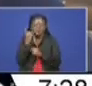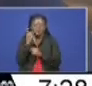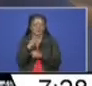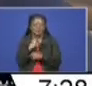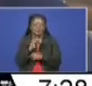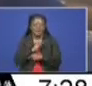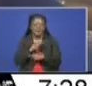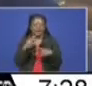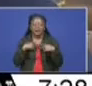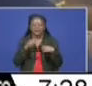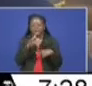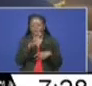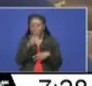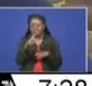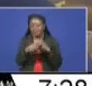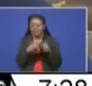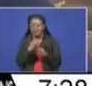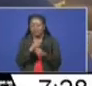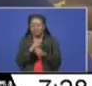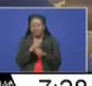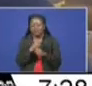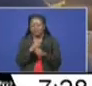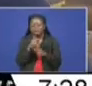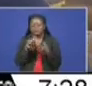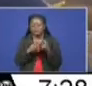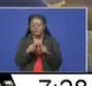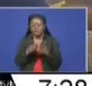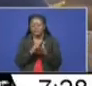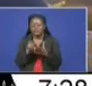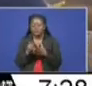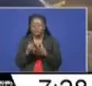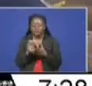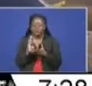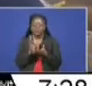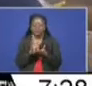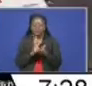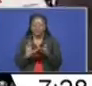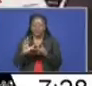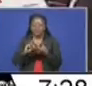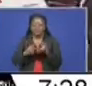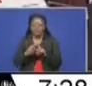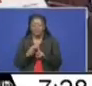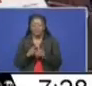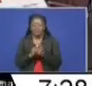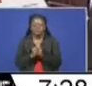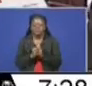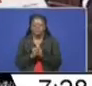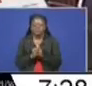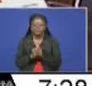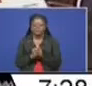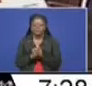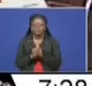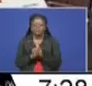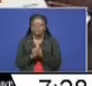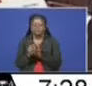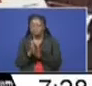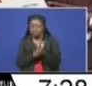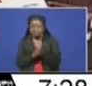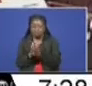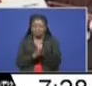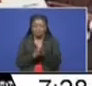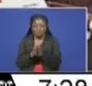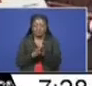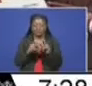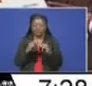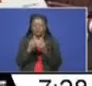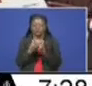and certainly I know a lot of people here, so we want to make sure we're doing our part. A dynamic, passionate group of young people